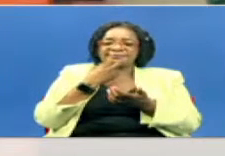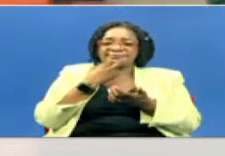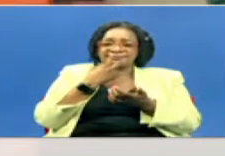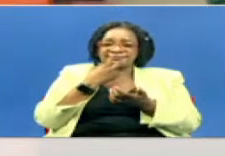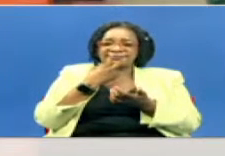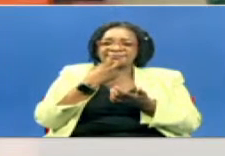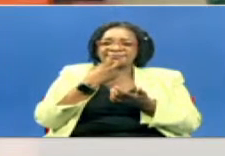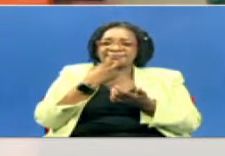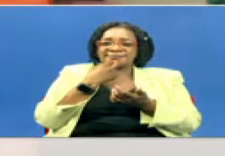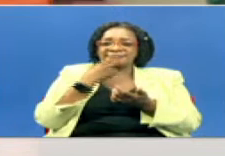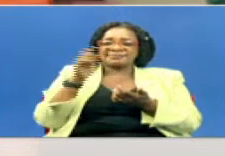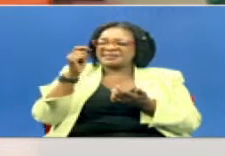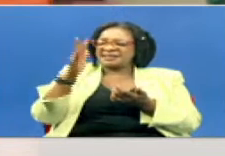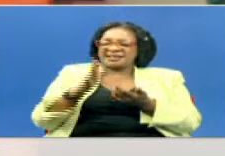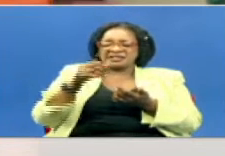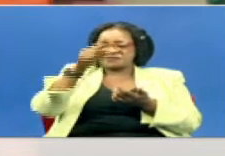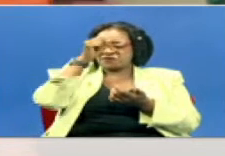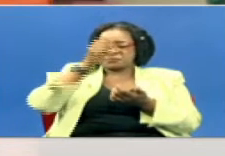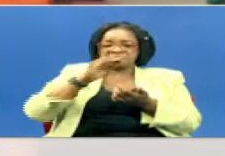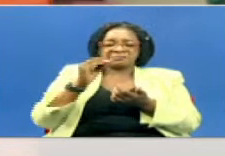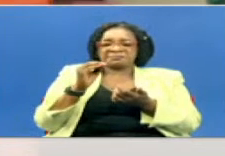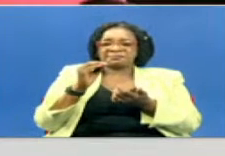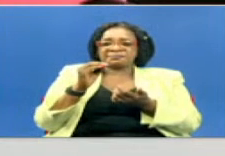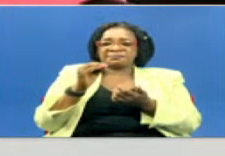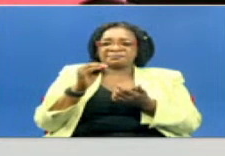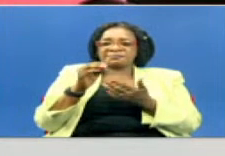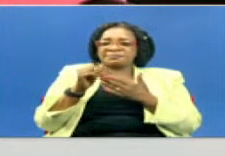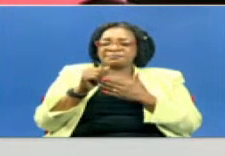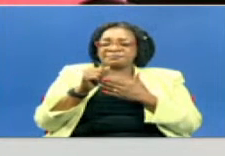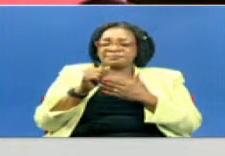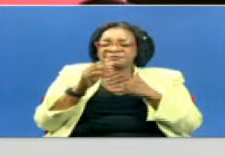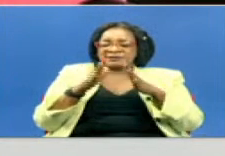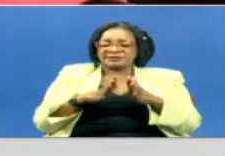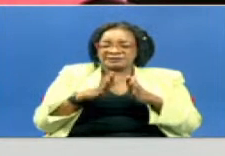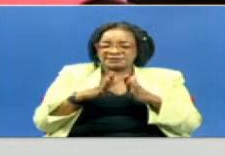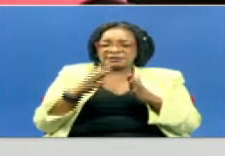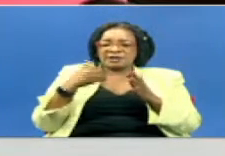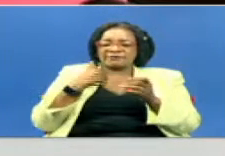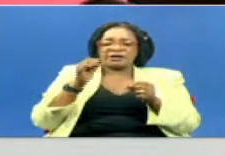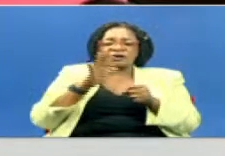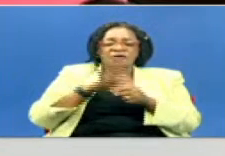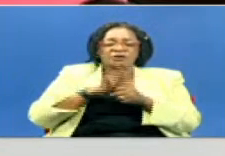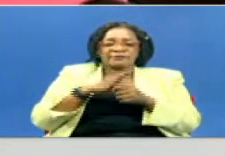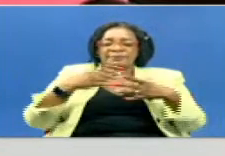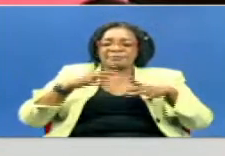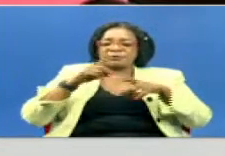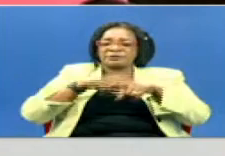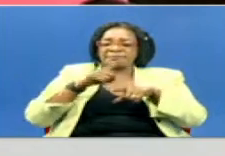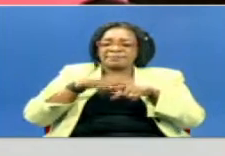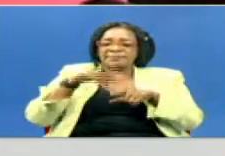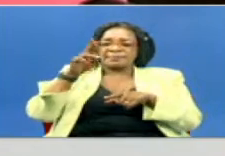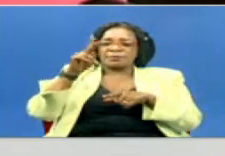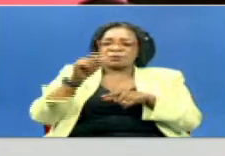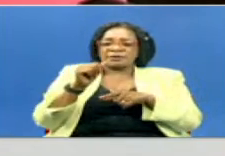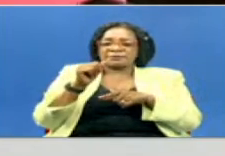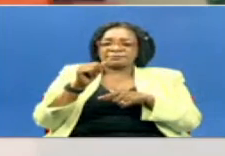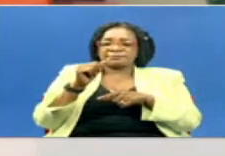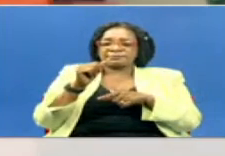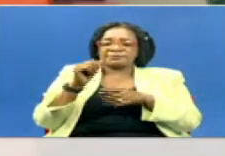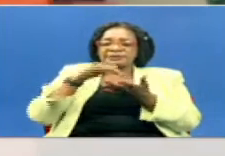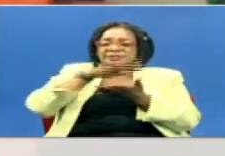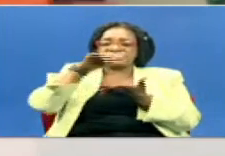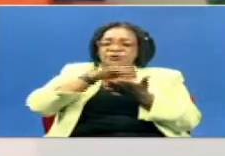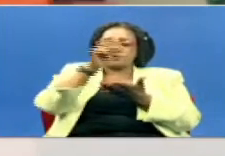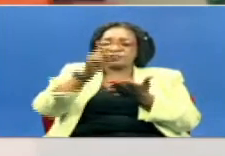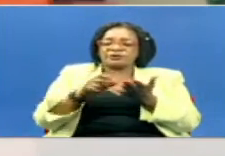Because Kenyans are not asleep. And the leaders, I think the reason a lot of people went with UDA, mainly in the central region and